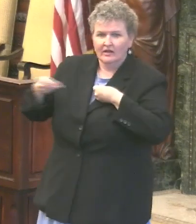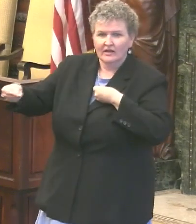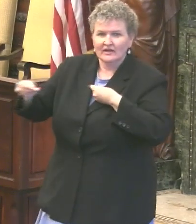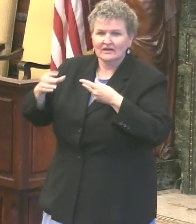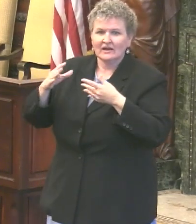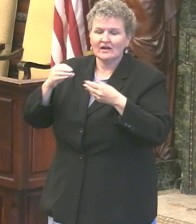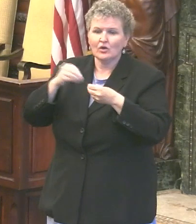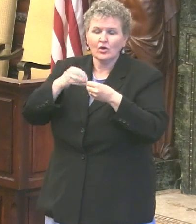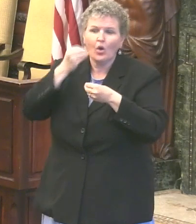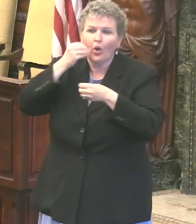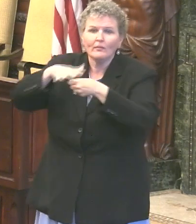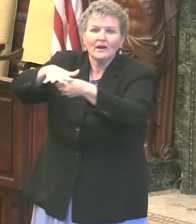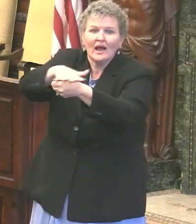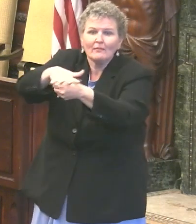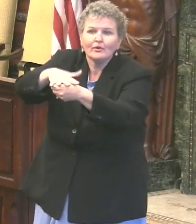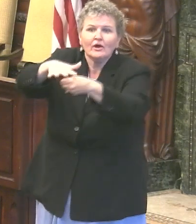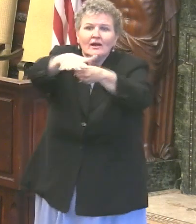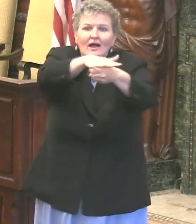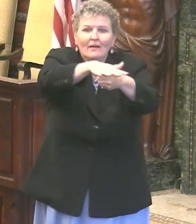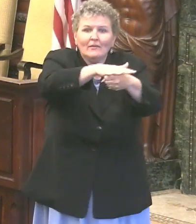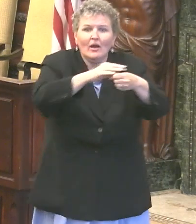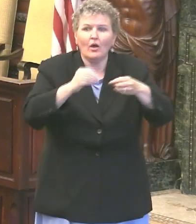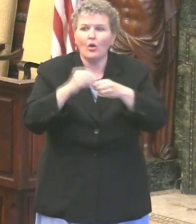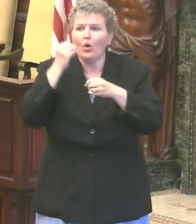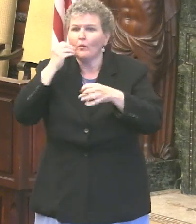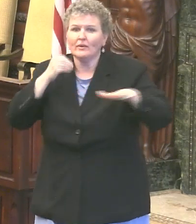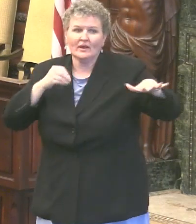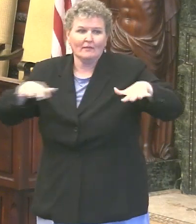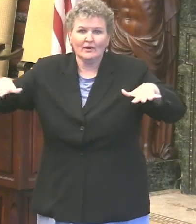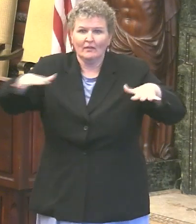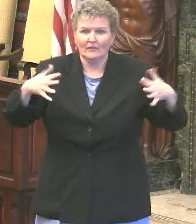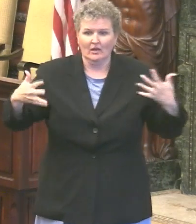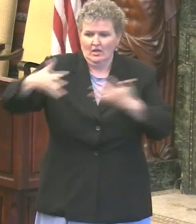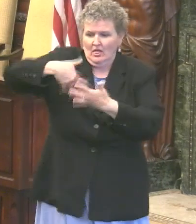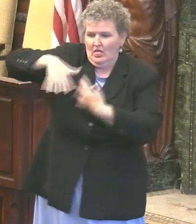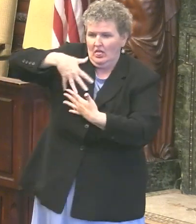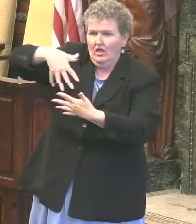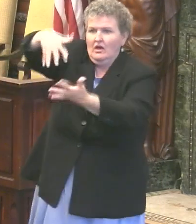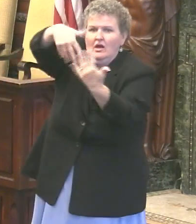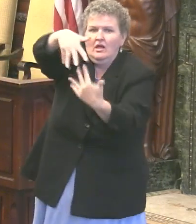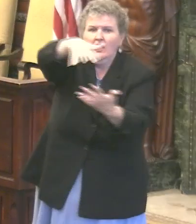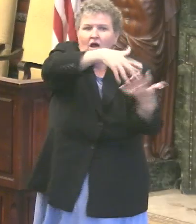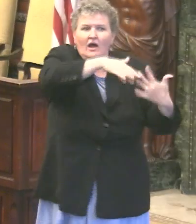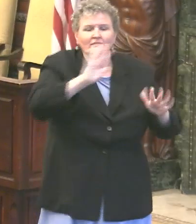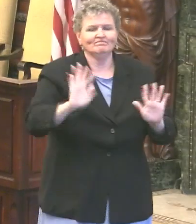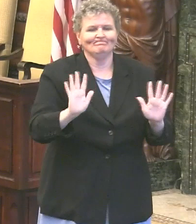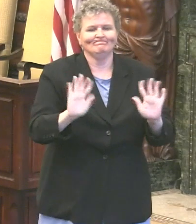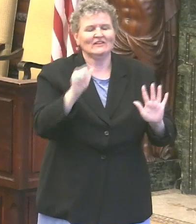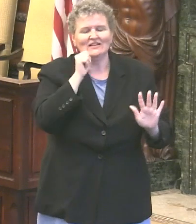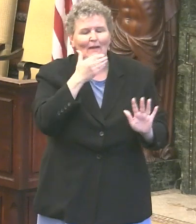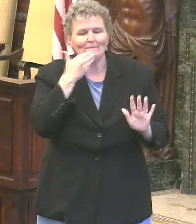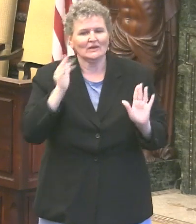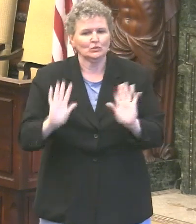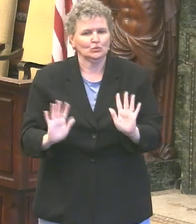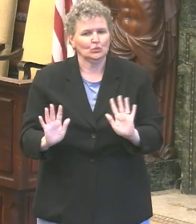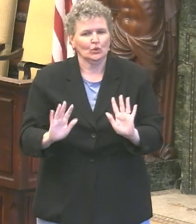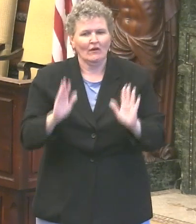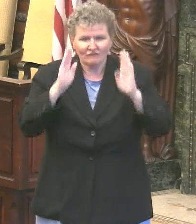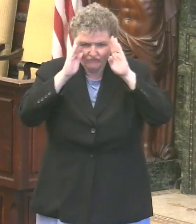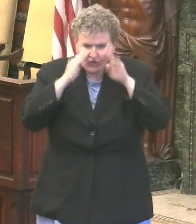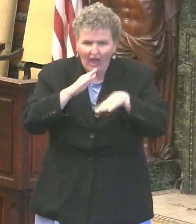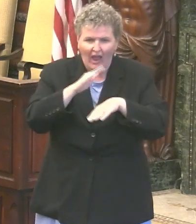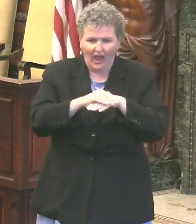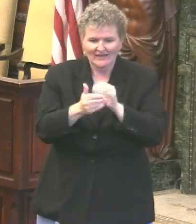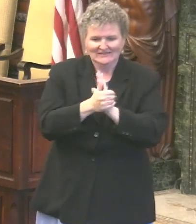one group may pass the virus on to another group. And so we recommend that athletic teams focus on individual skill building